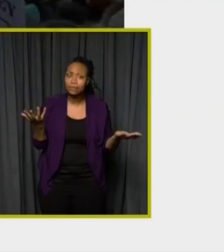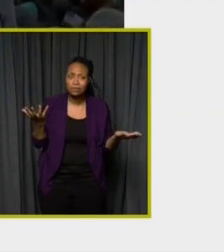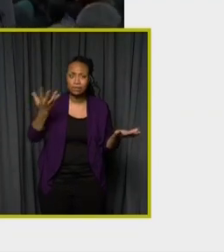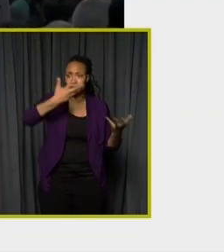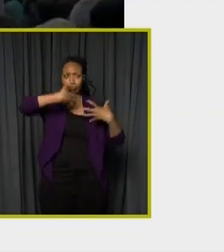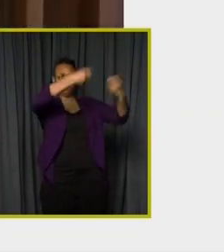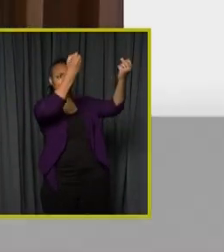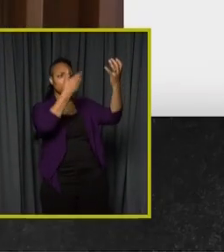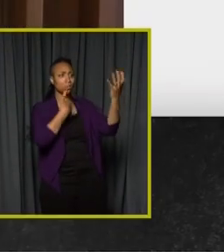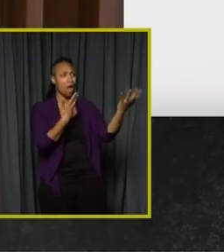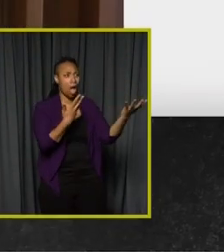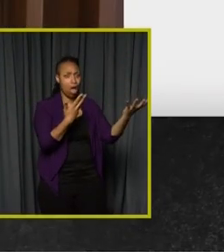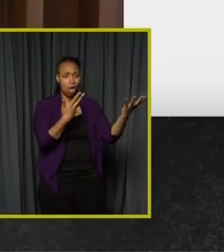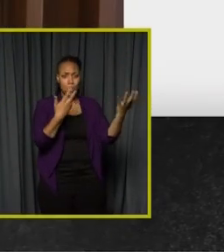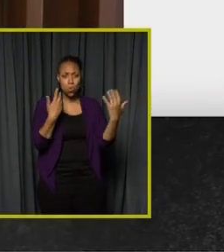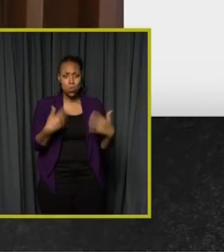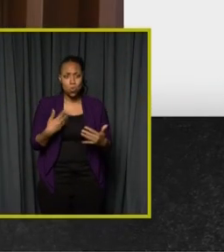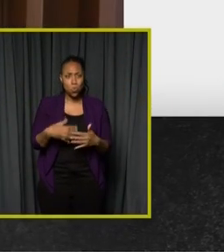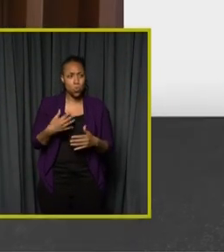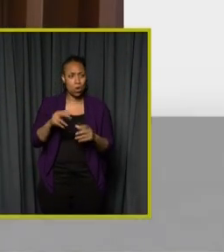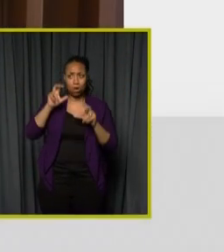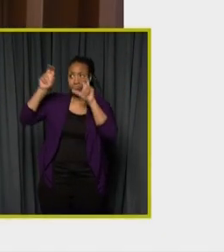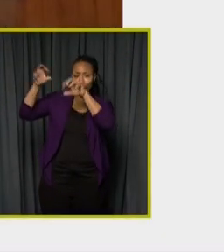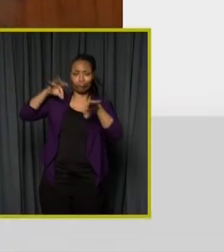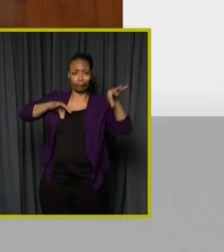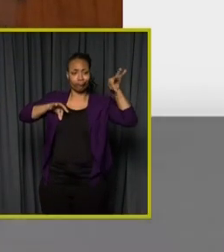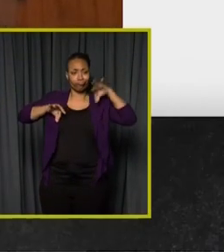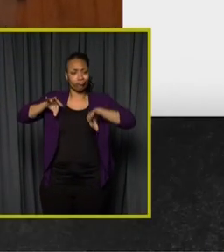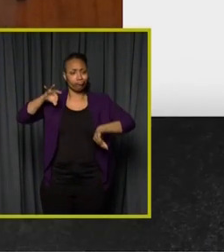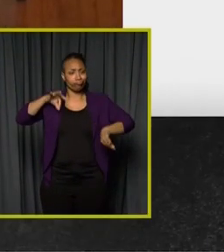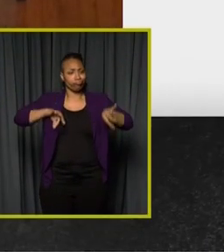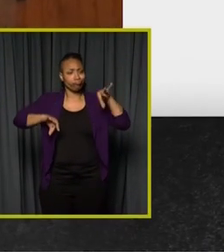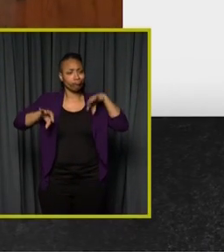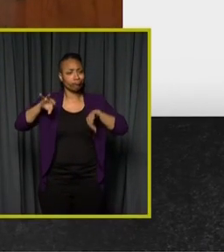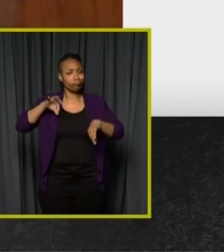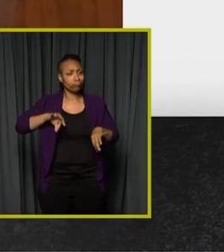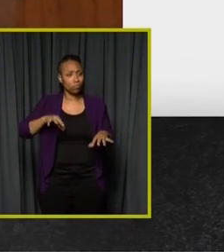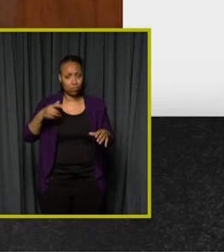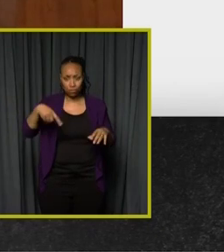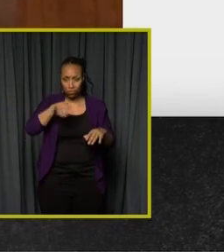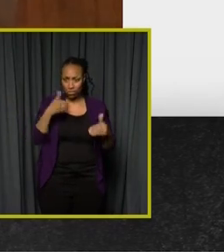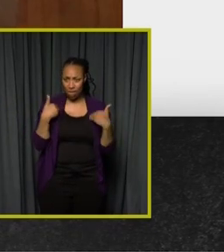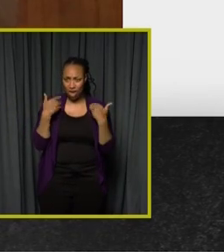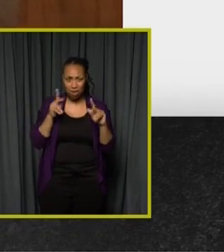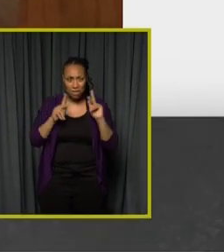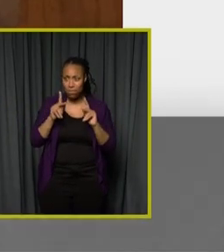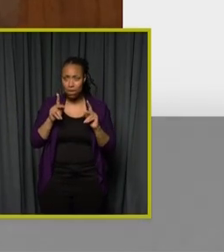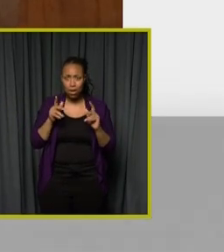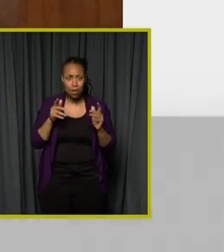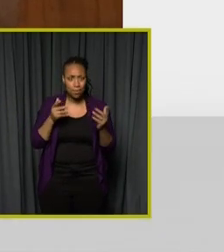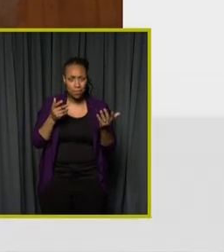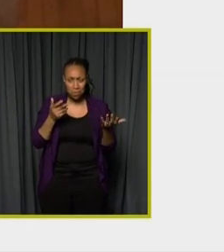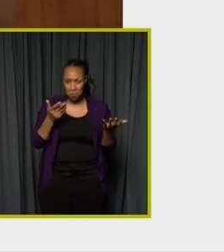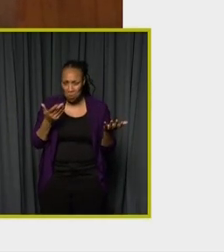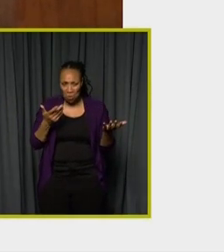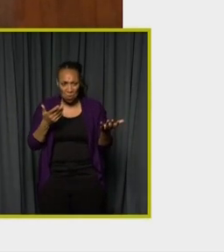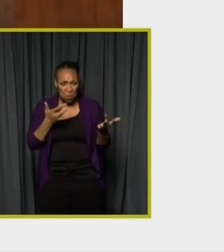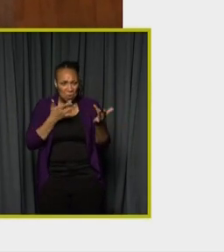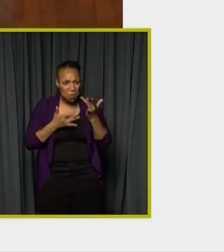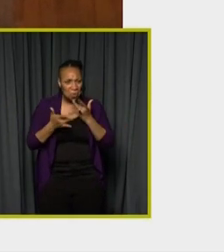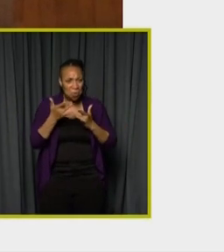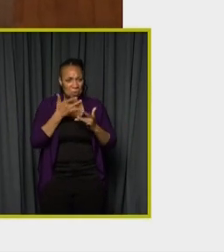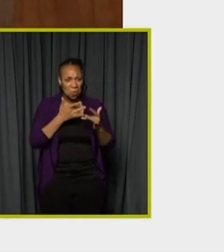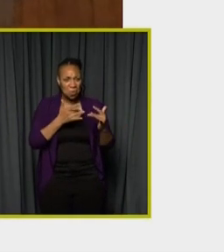and sacrificing the lives of our young people, let us study war no more.